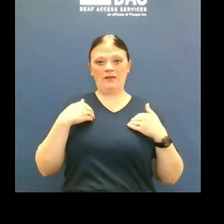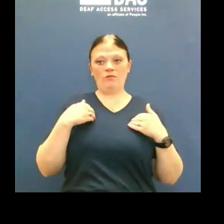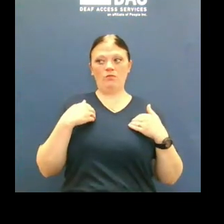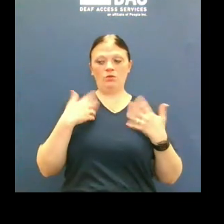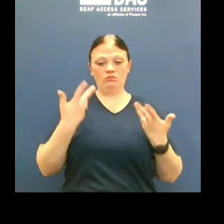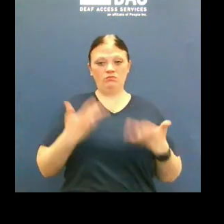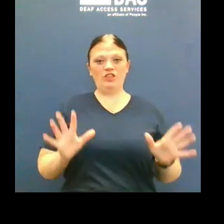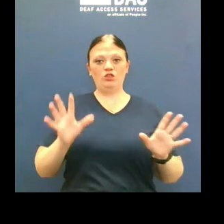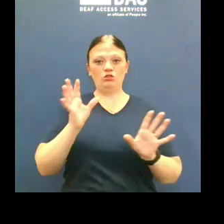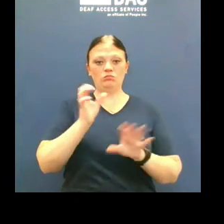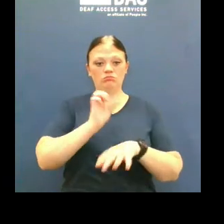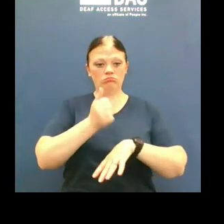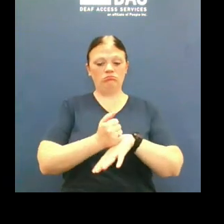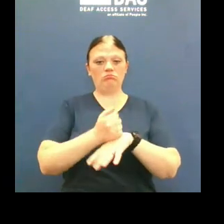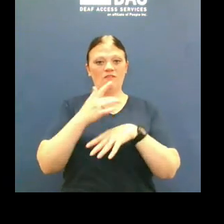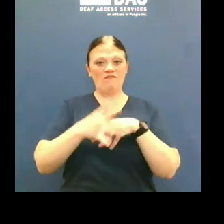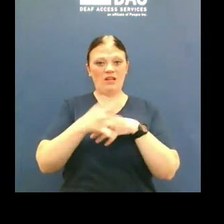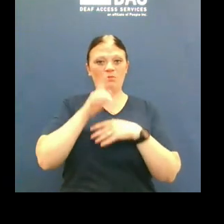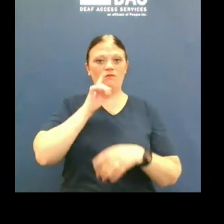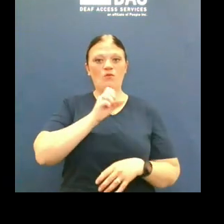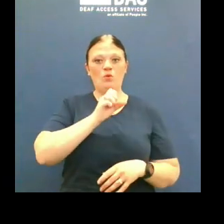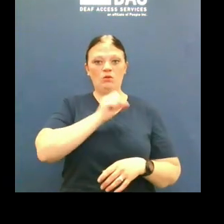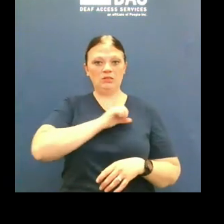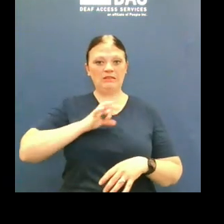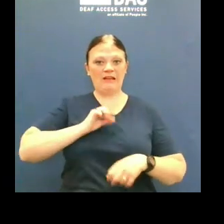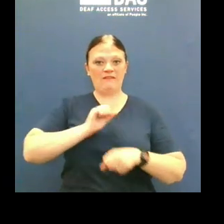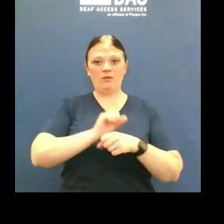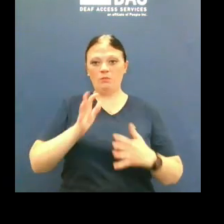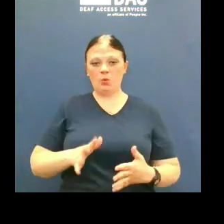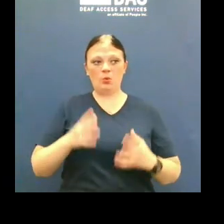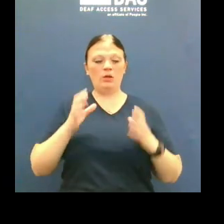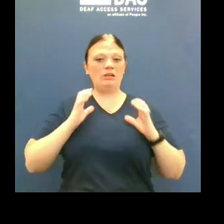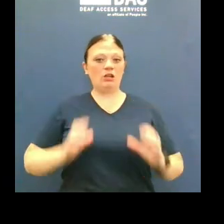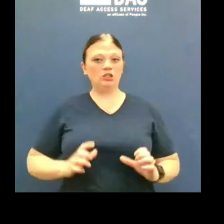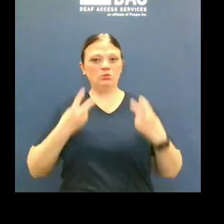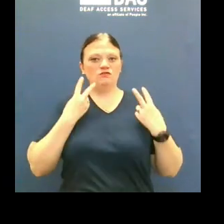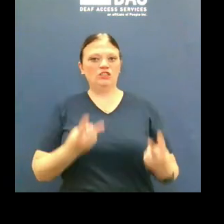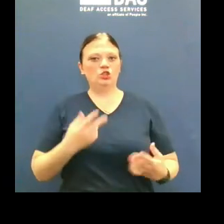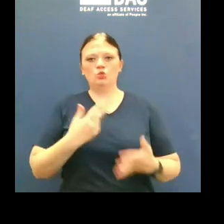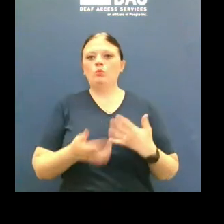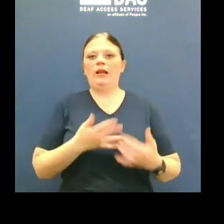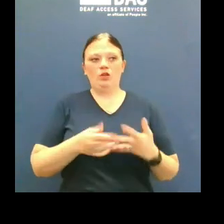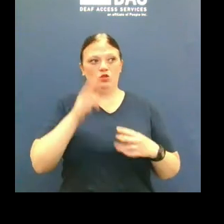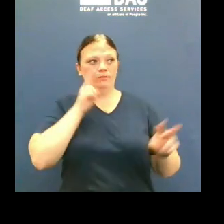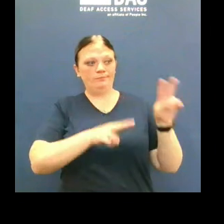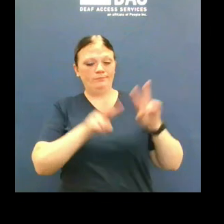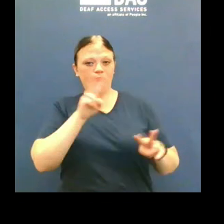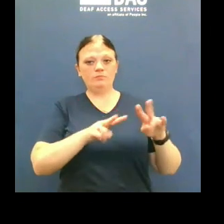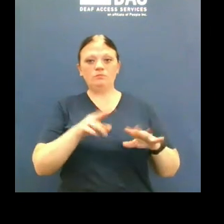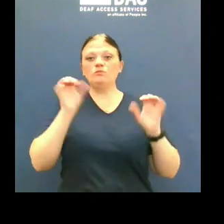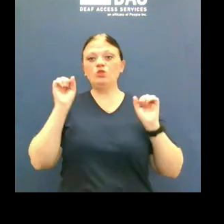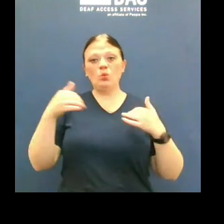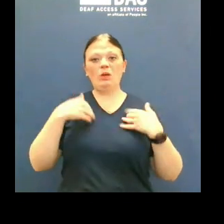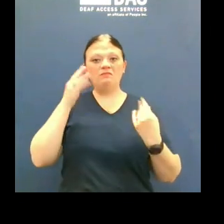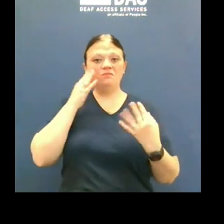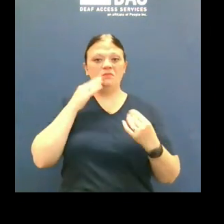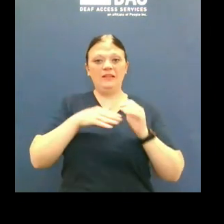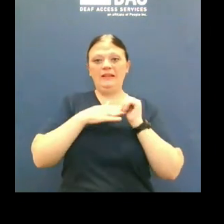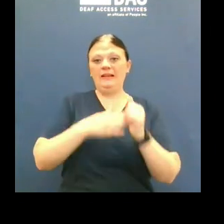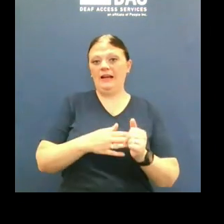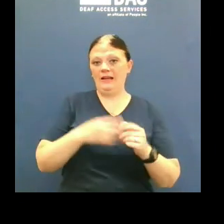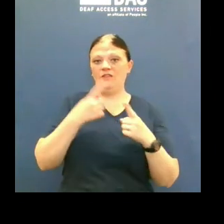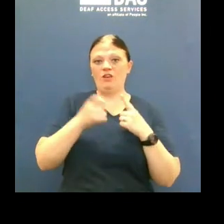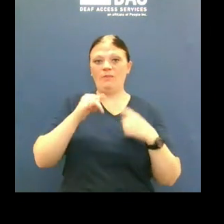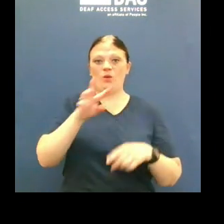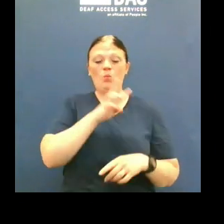in place. It has to be available for your employees to view, or others such as patrons. And you can get guidance on what is needed at the site